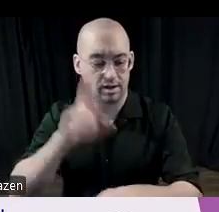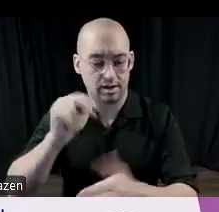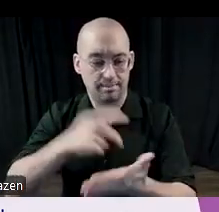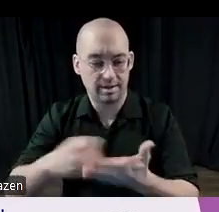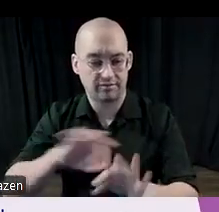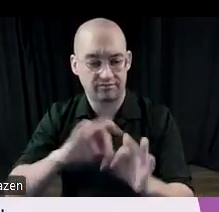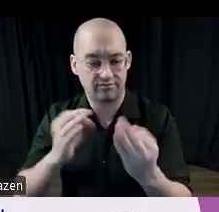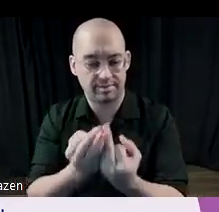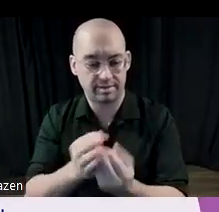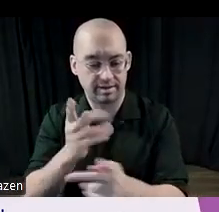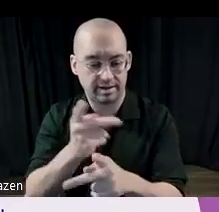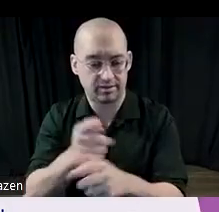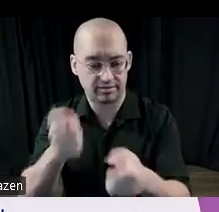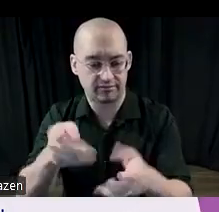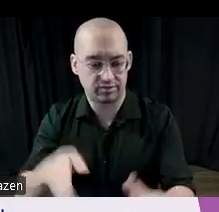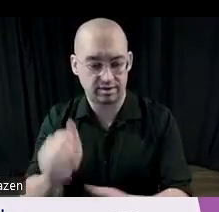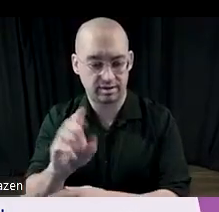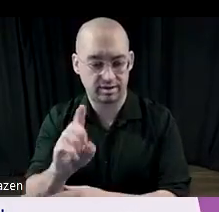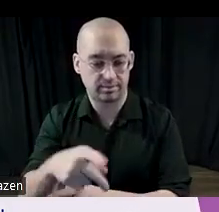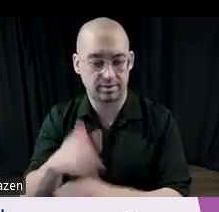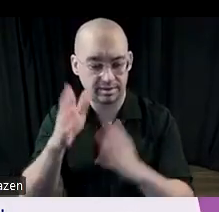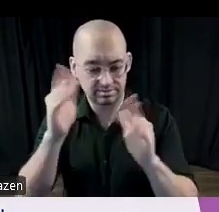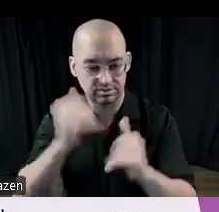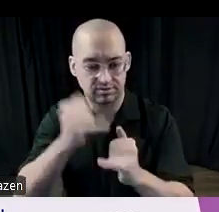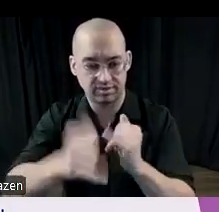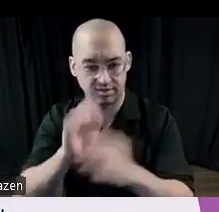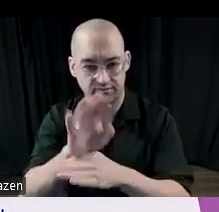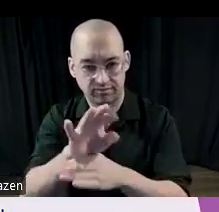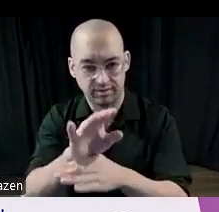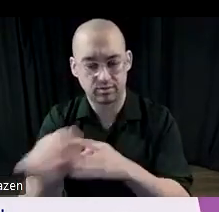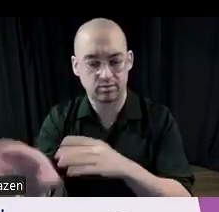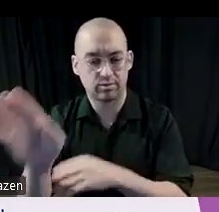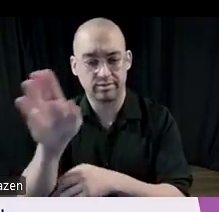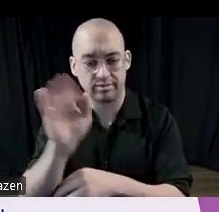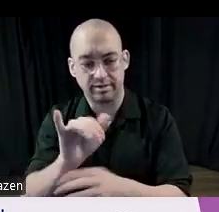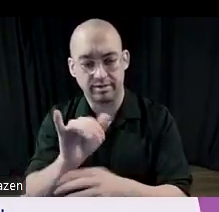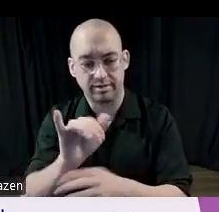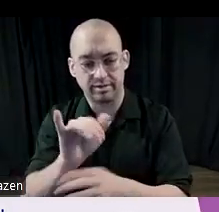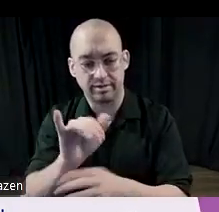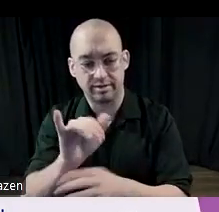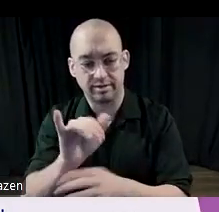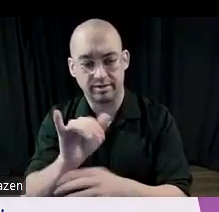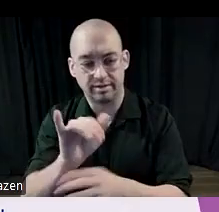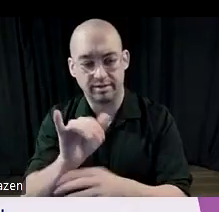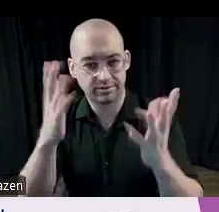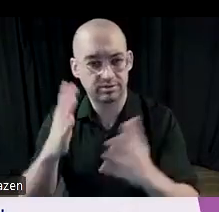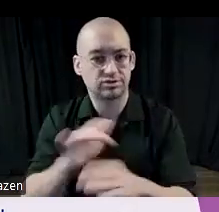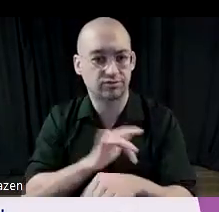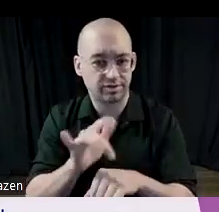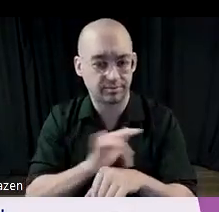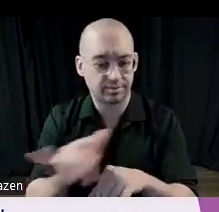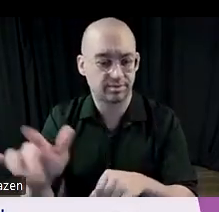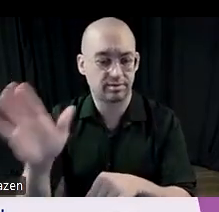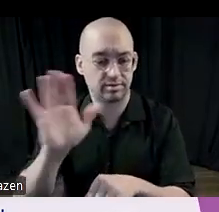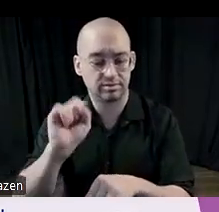caregivers. ADP anticipates the final videos and module guides to be completed and available by